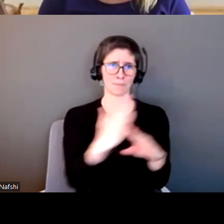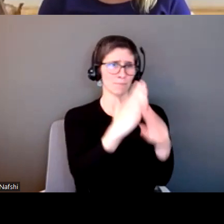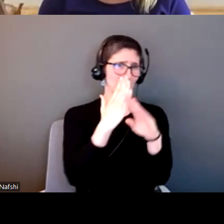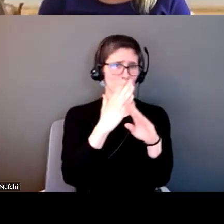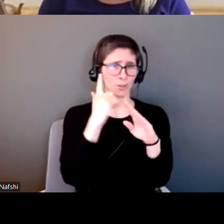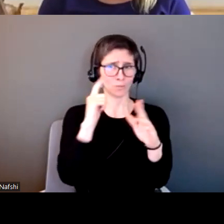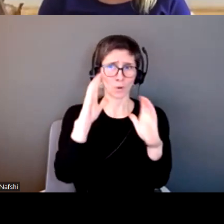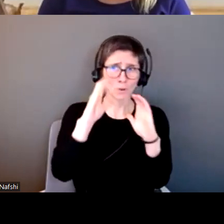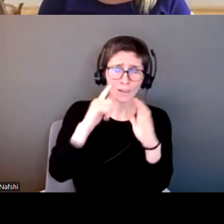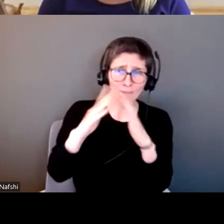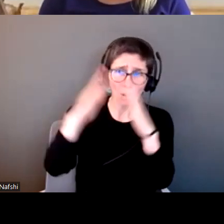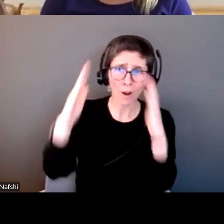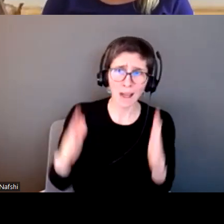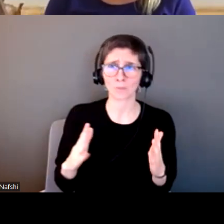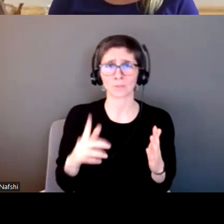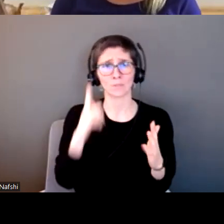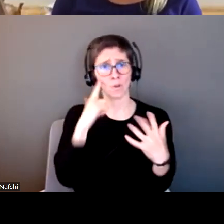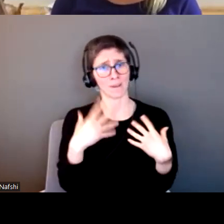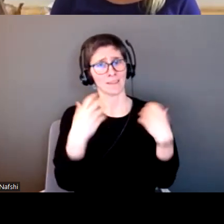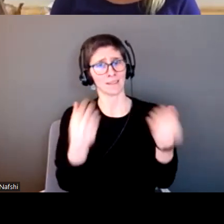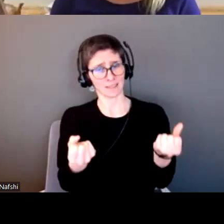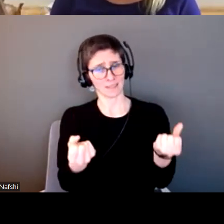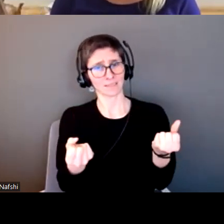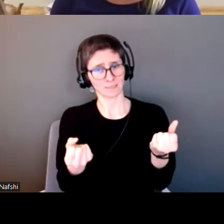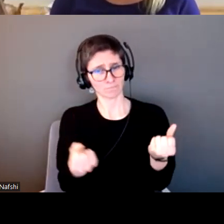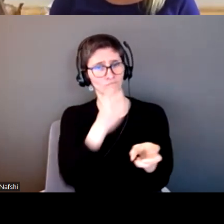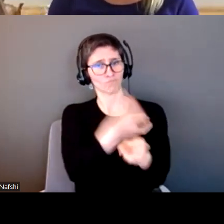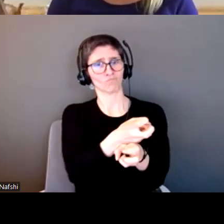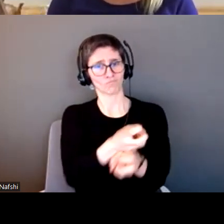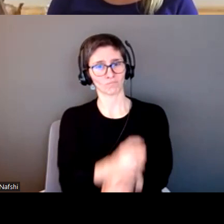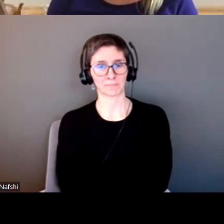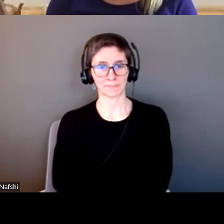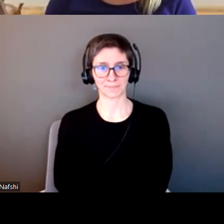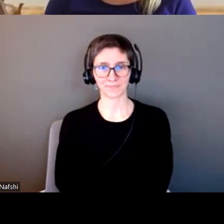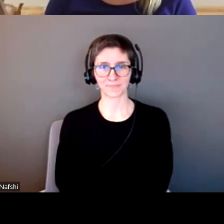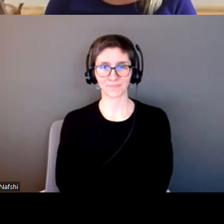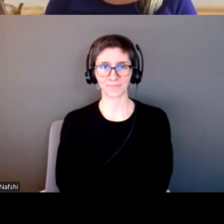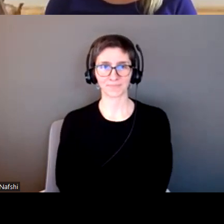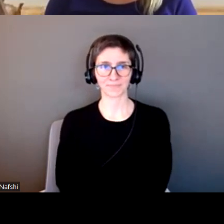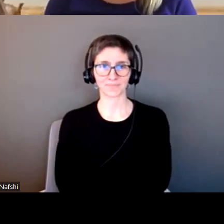individuals moving through sort of that transitional process of housing. So